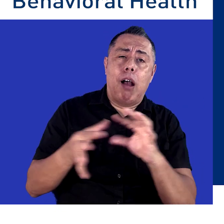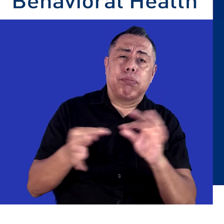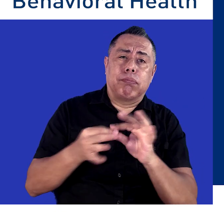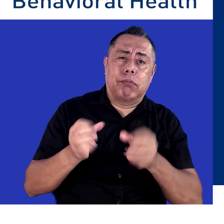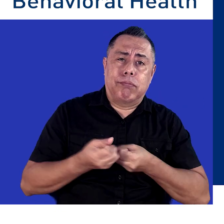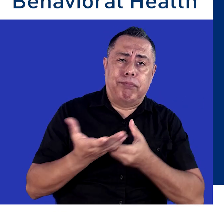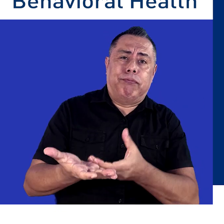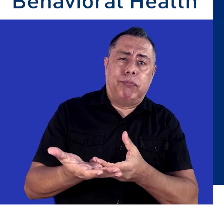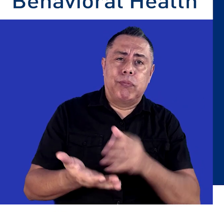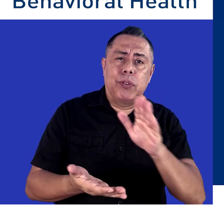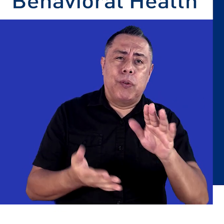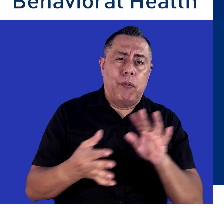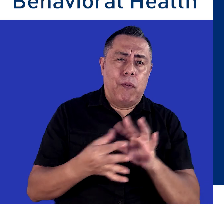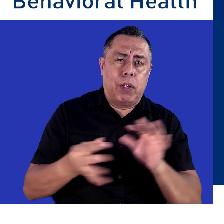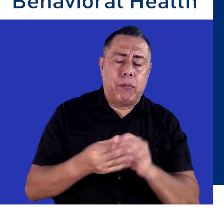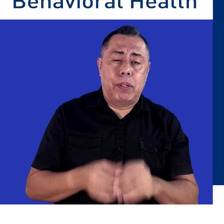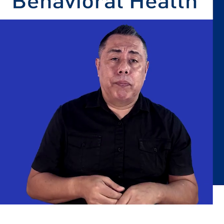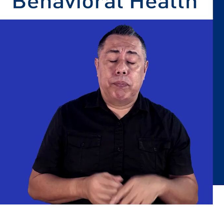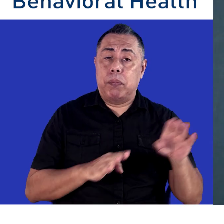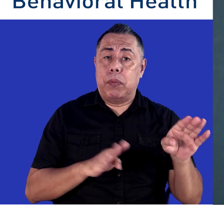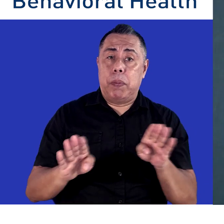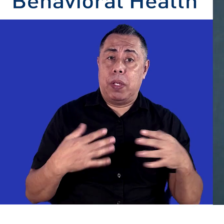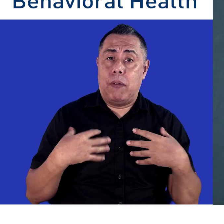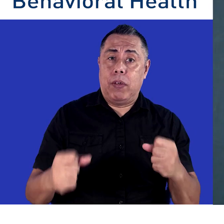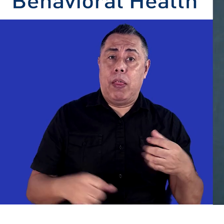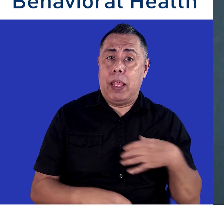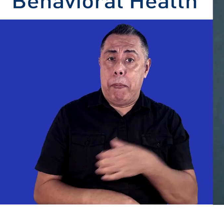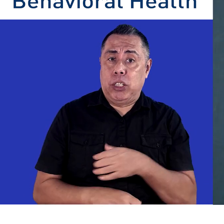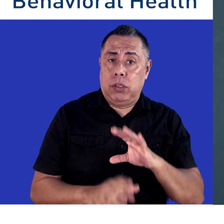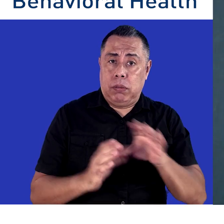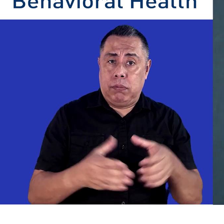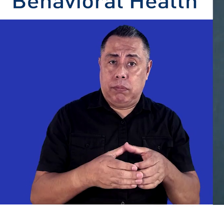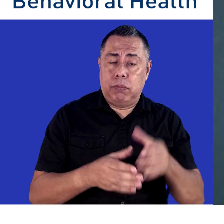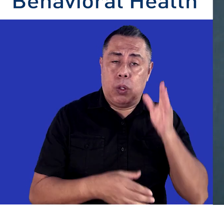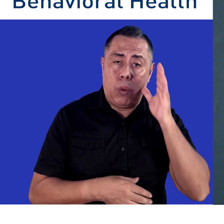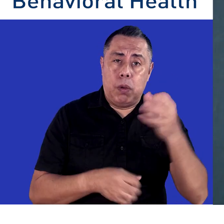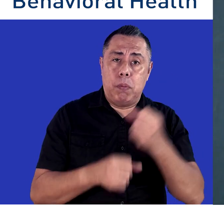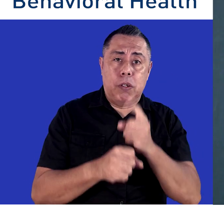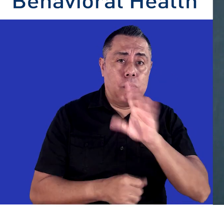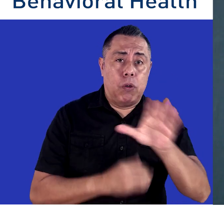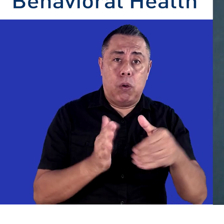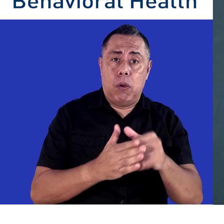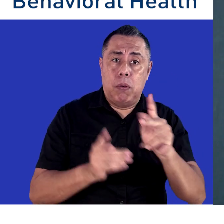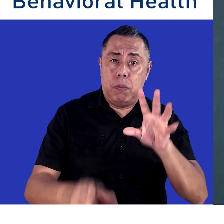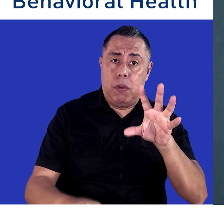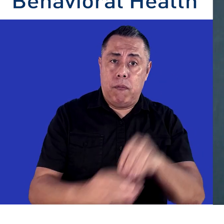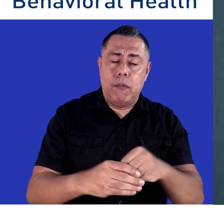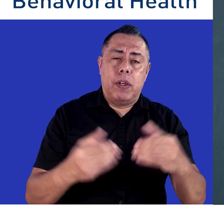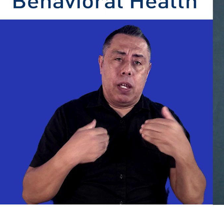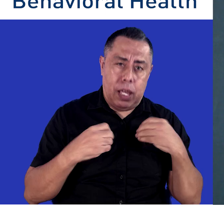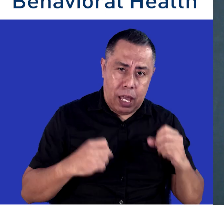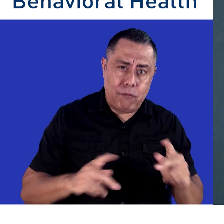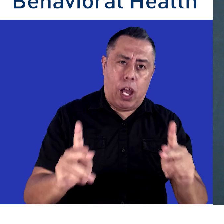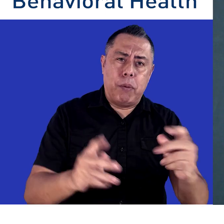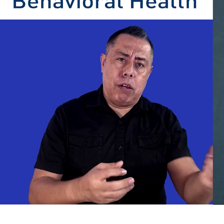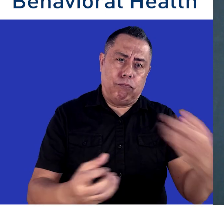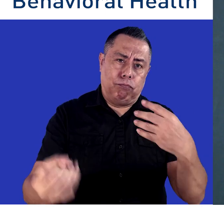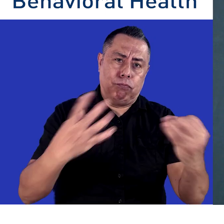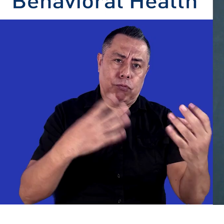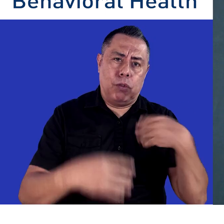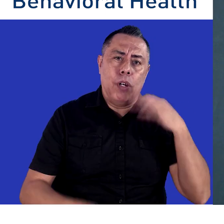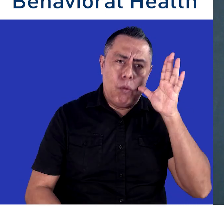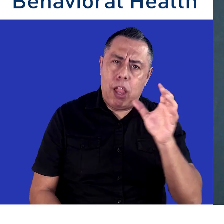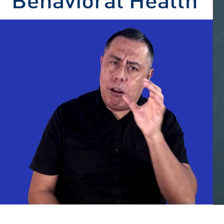recorded feedback. The Behavioral Health Commission will ensure that all stakeholders have an opportunity to